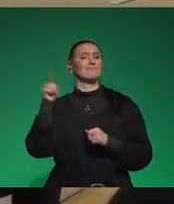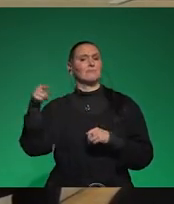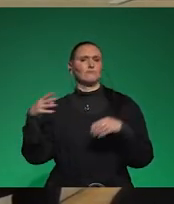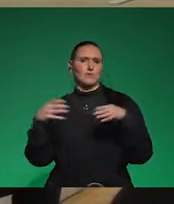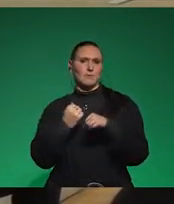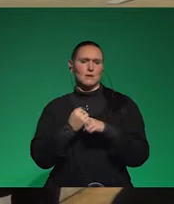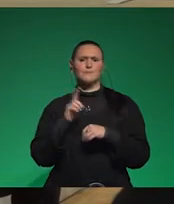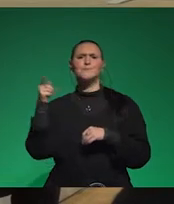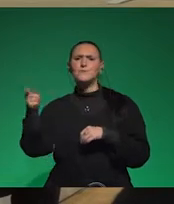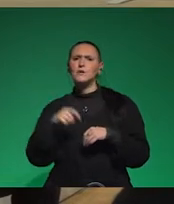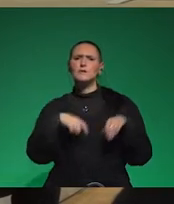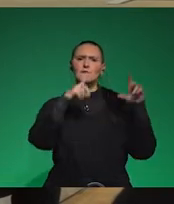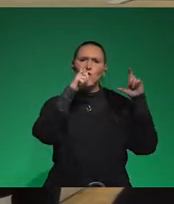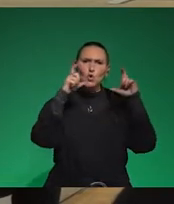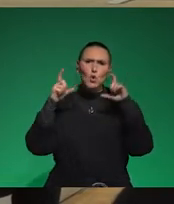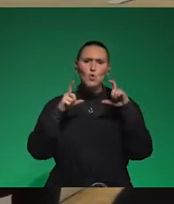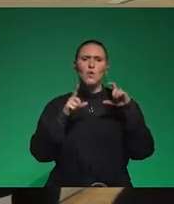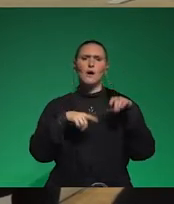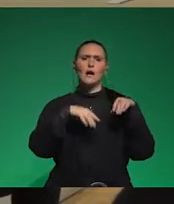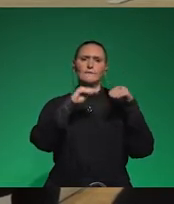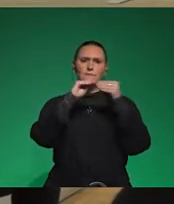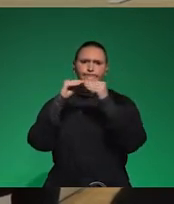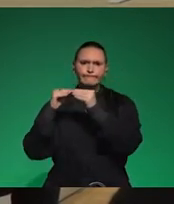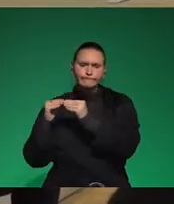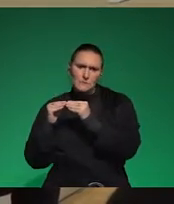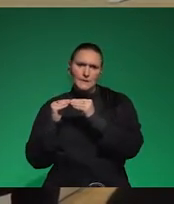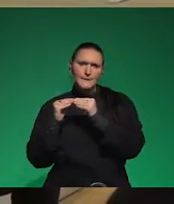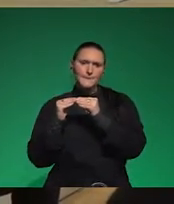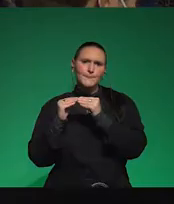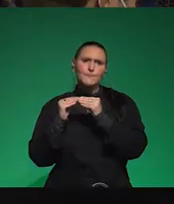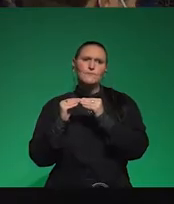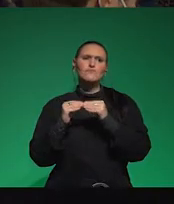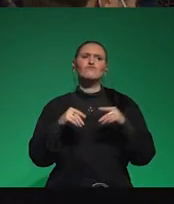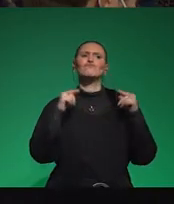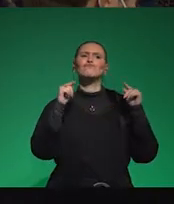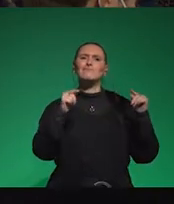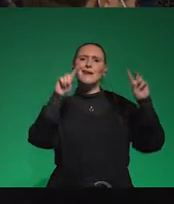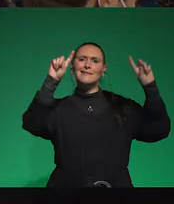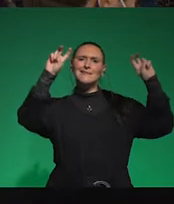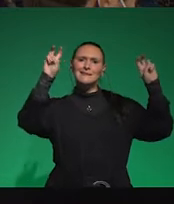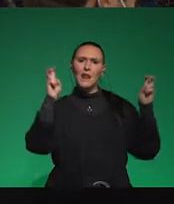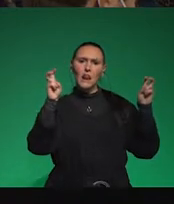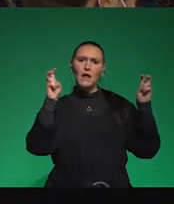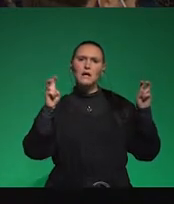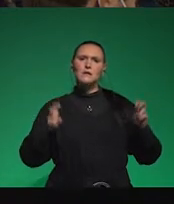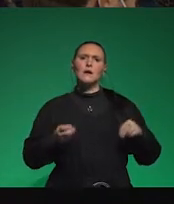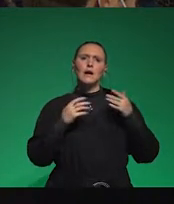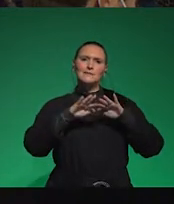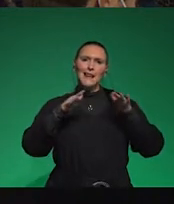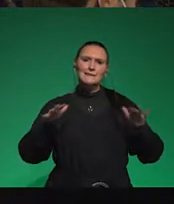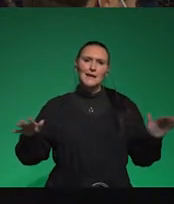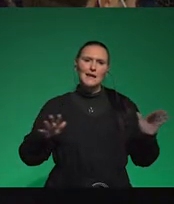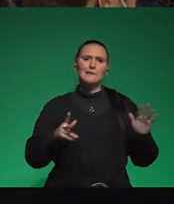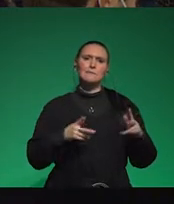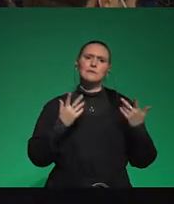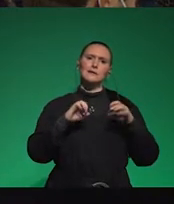photographs, which is named Landscape Series Number One. It is about